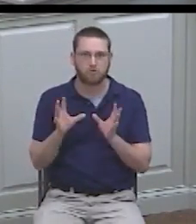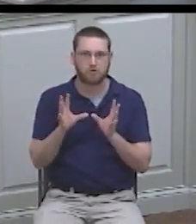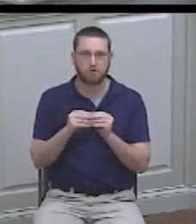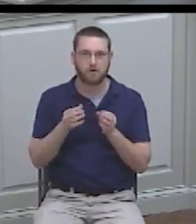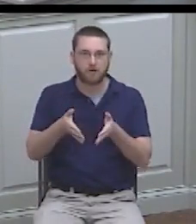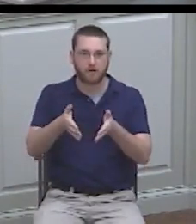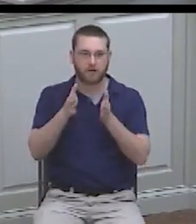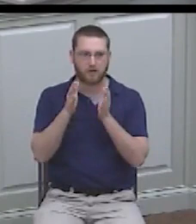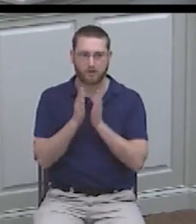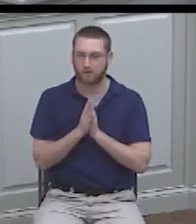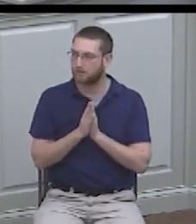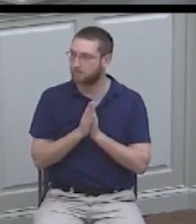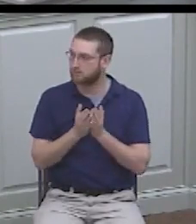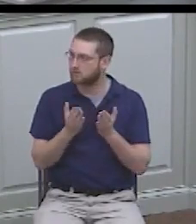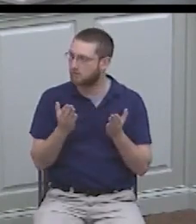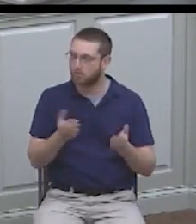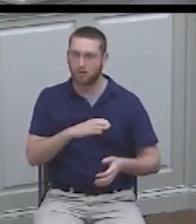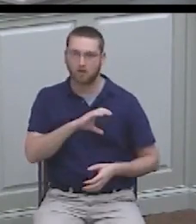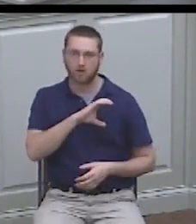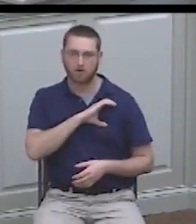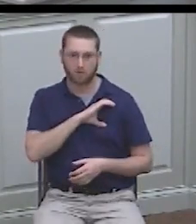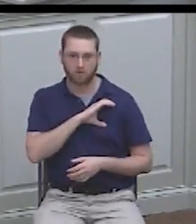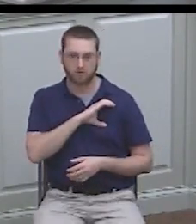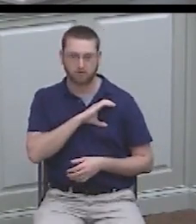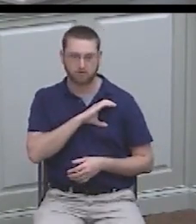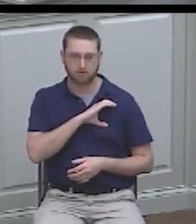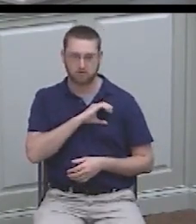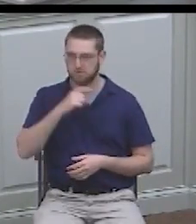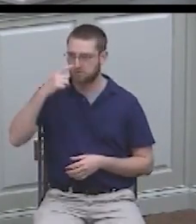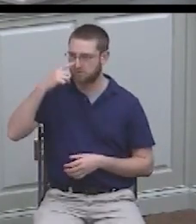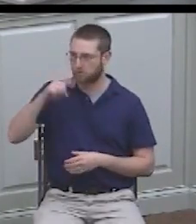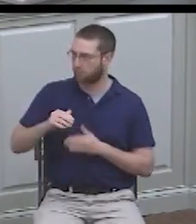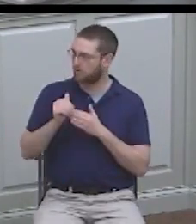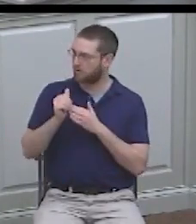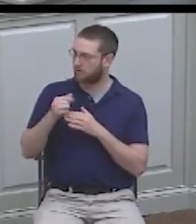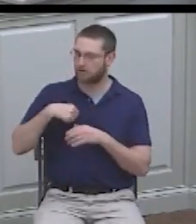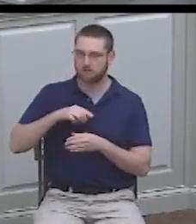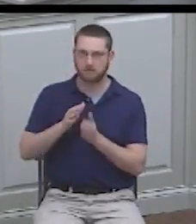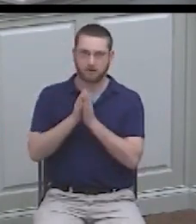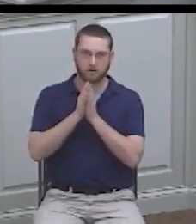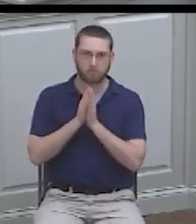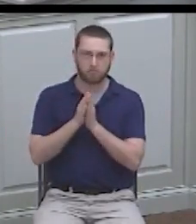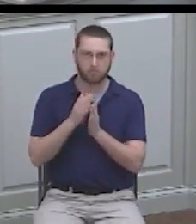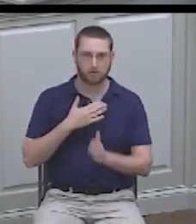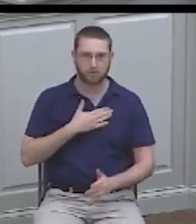ask that Commissioner Cottle, sir, would you mind leading us in prayer, please?